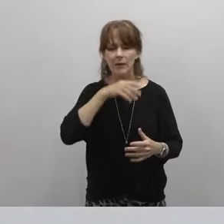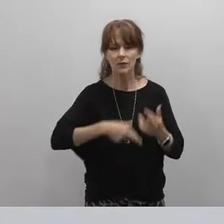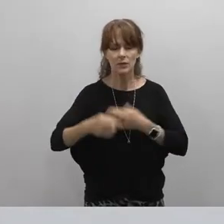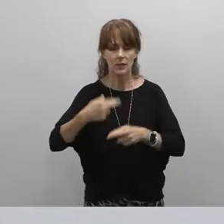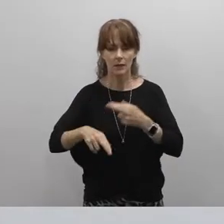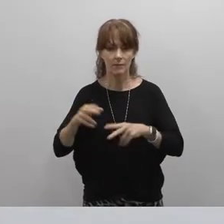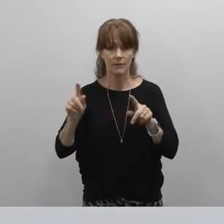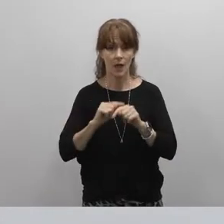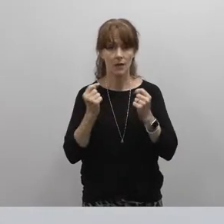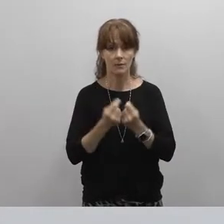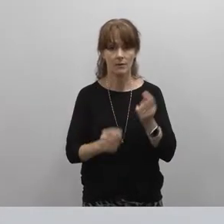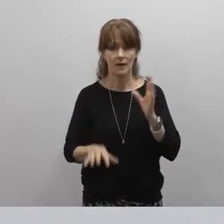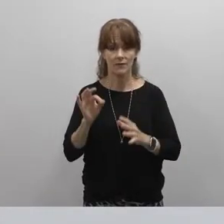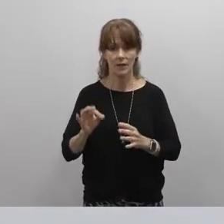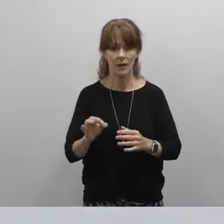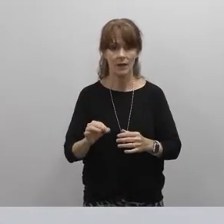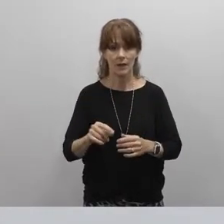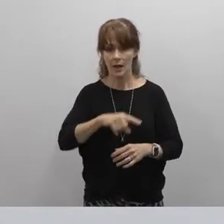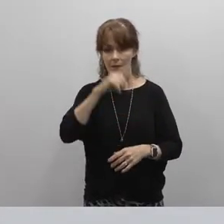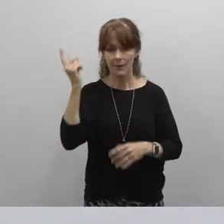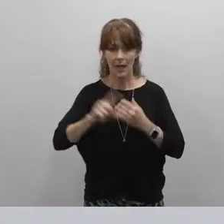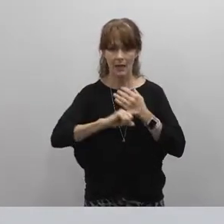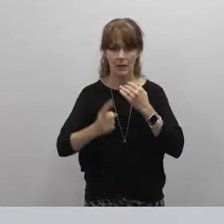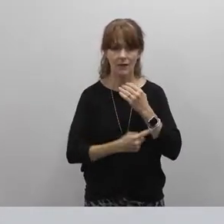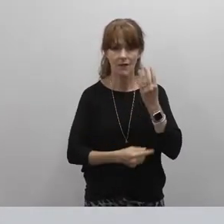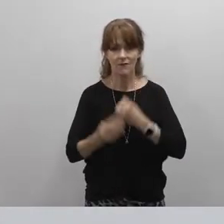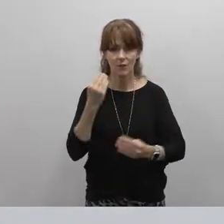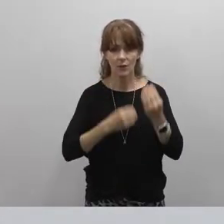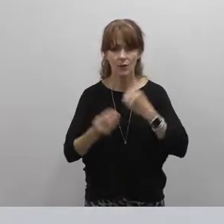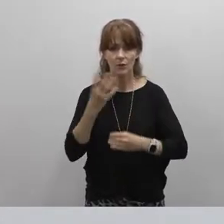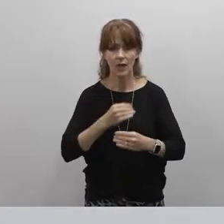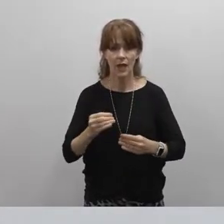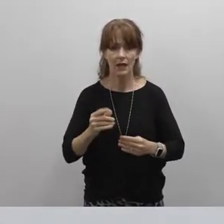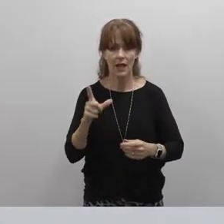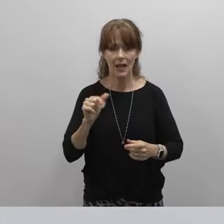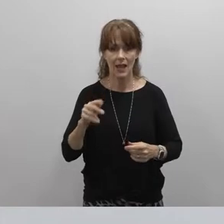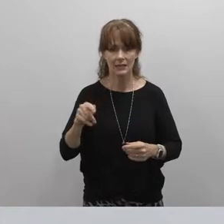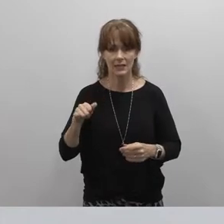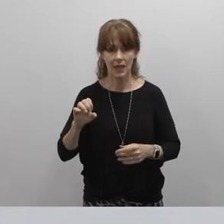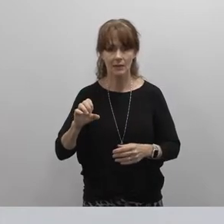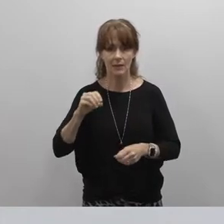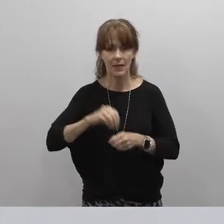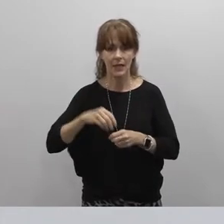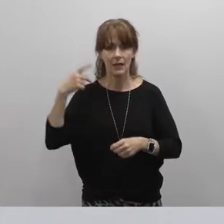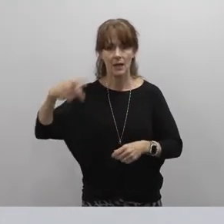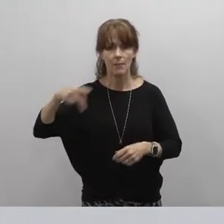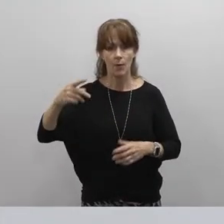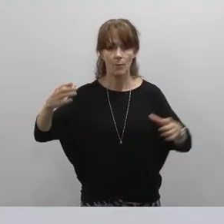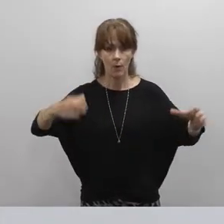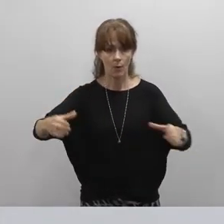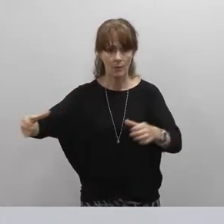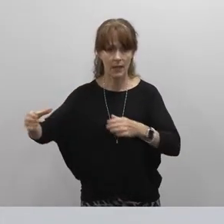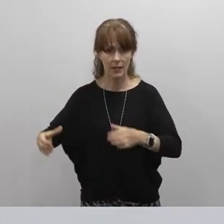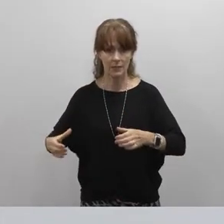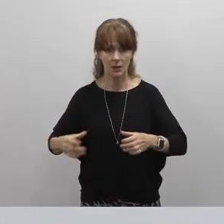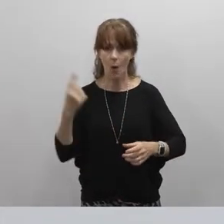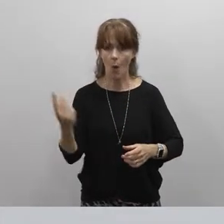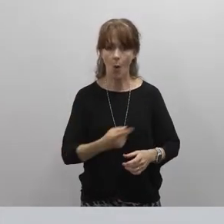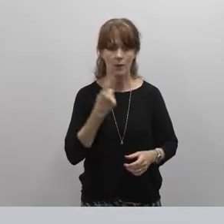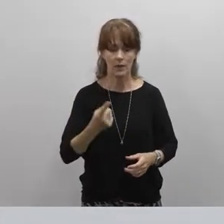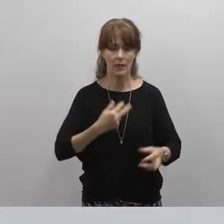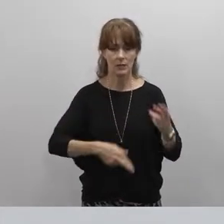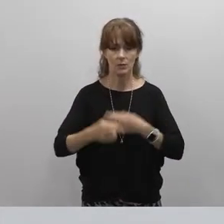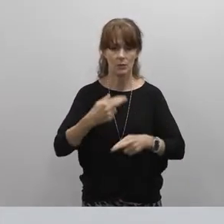teams often find black trash bags, food waste, and landscaping waste in purple bins that should be containing